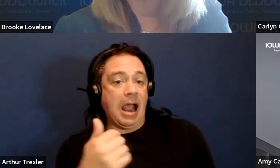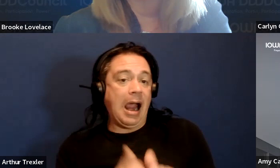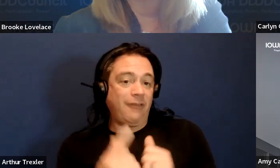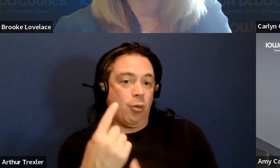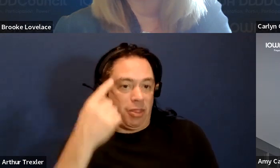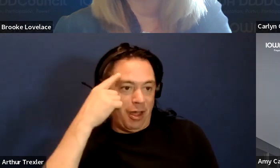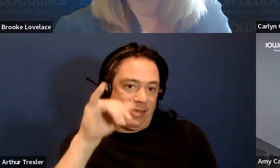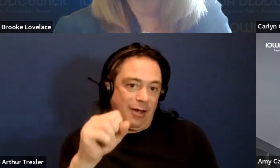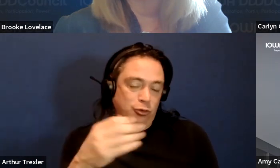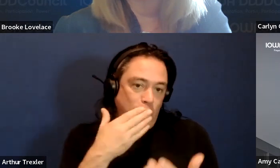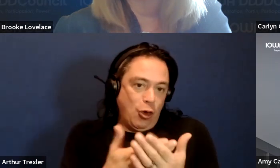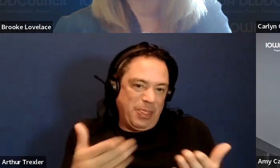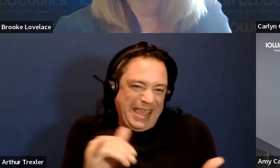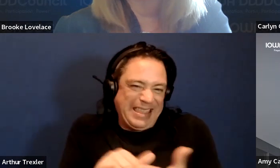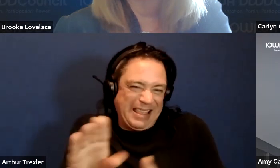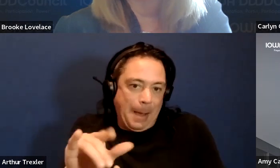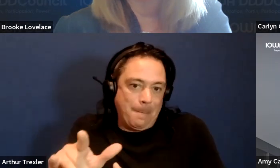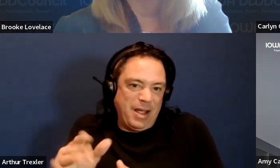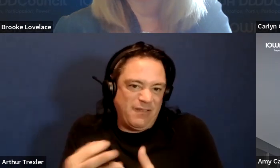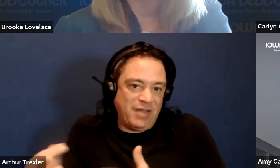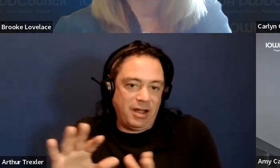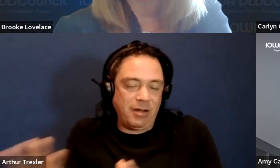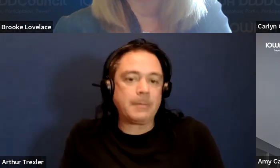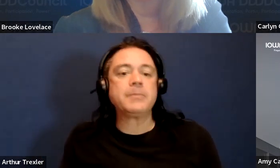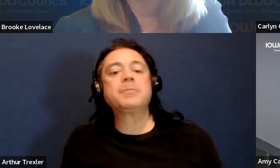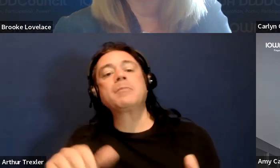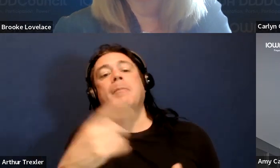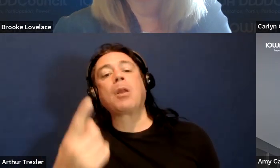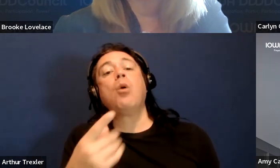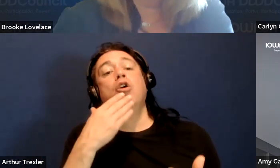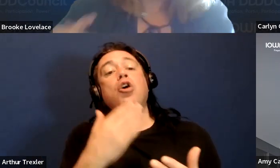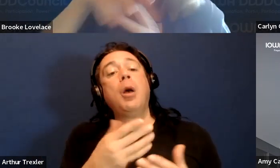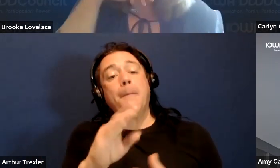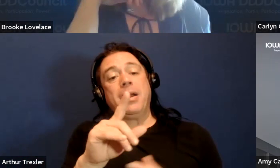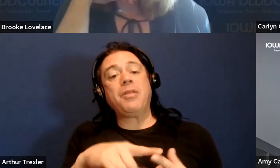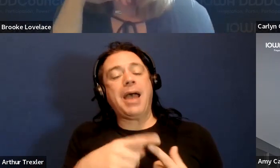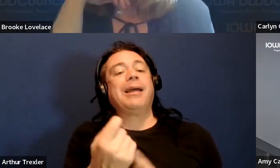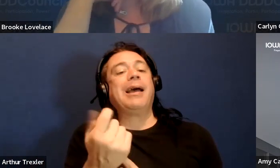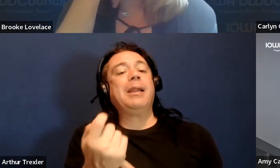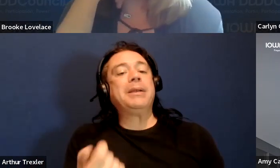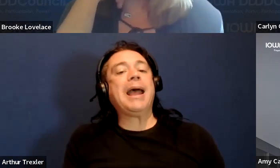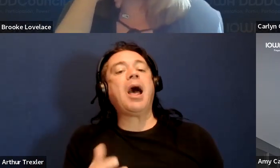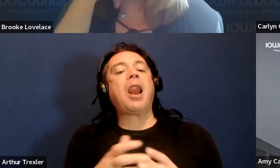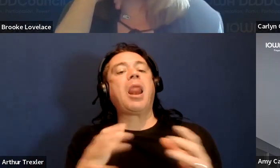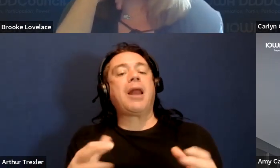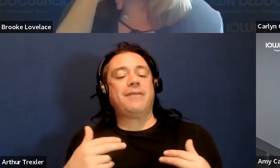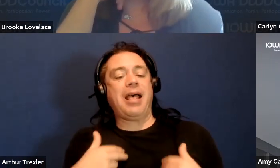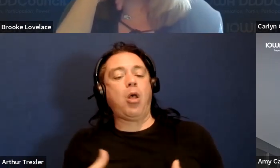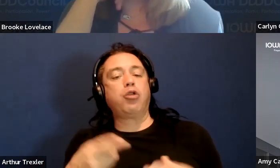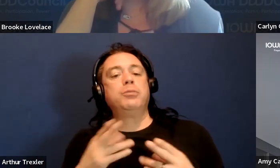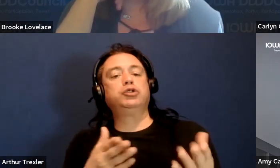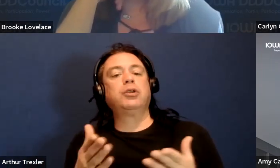a good thing that it died. The other bill we did talk about is a bill that eliminated a lot of Health and Human